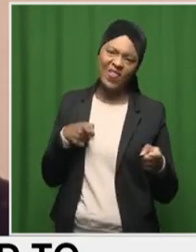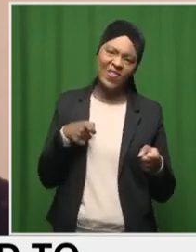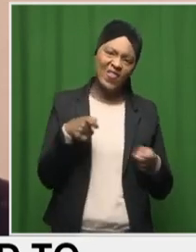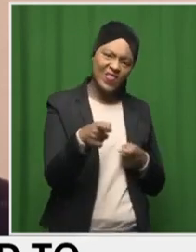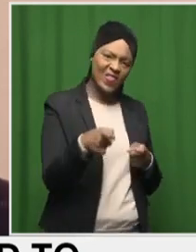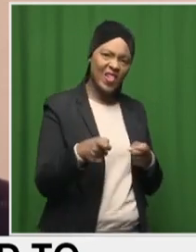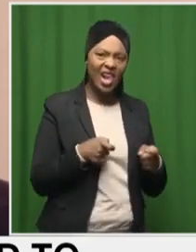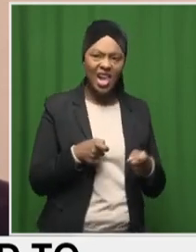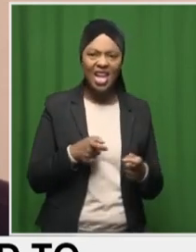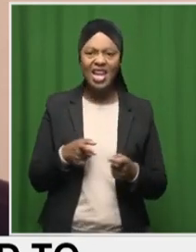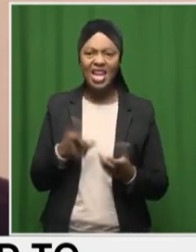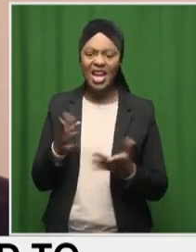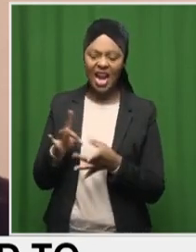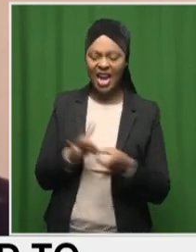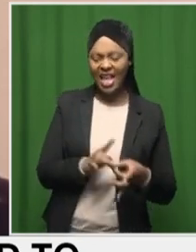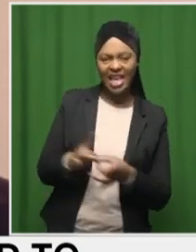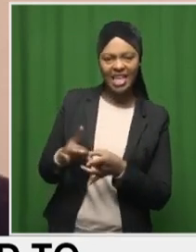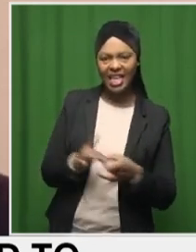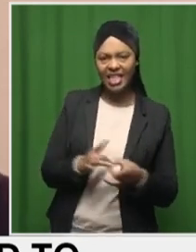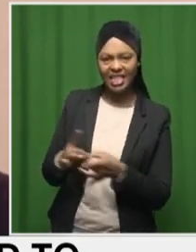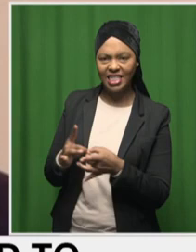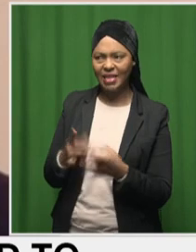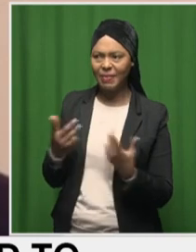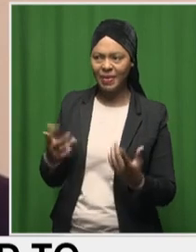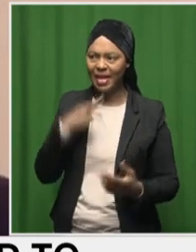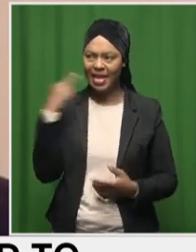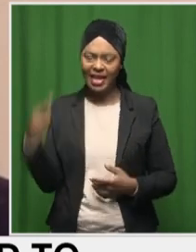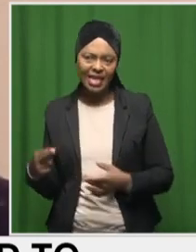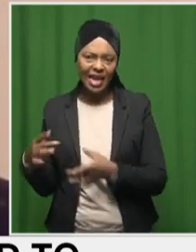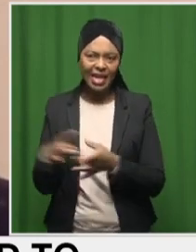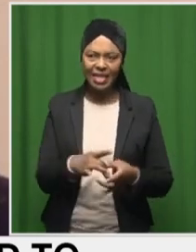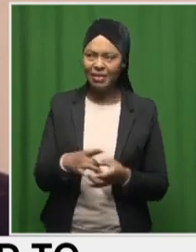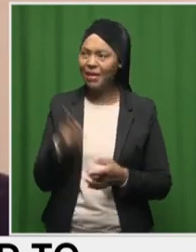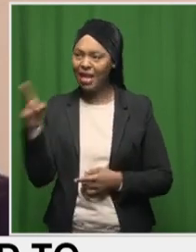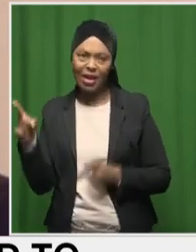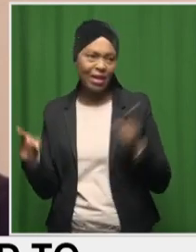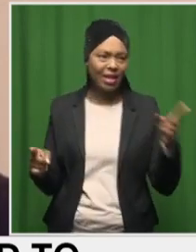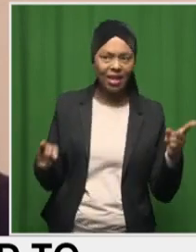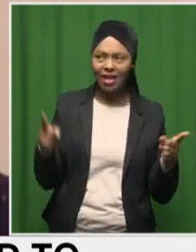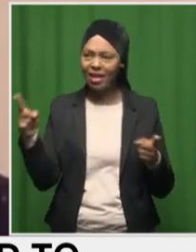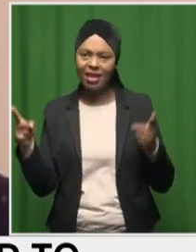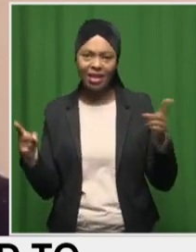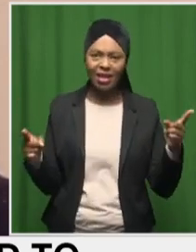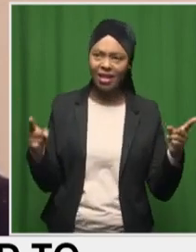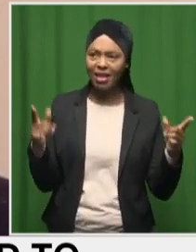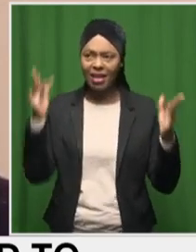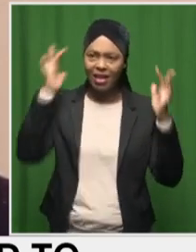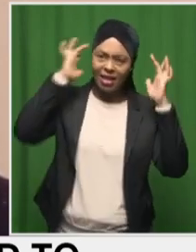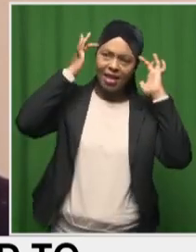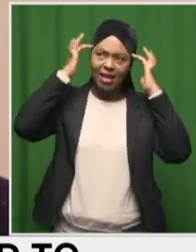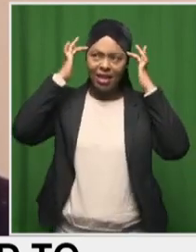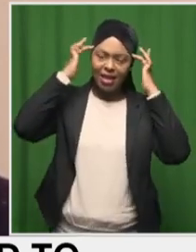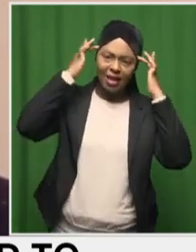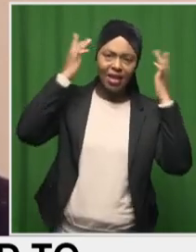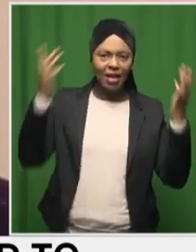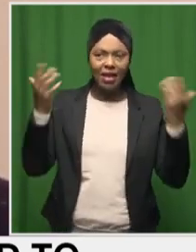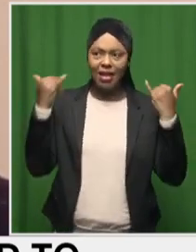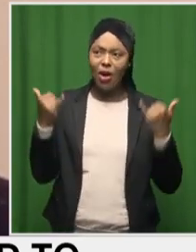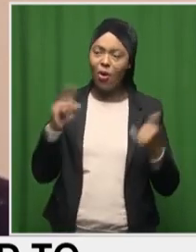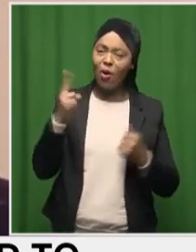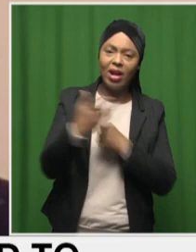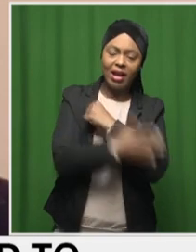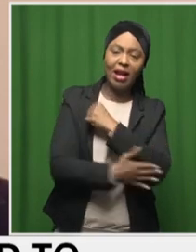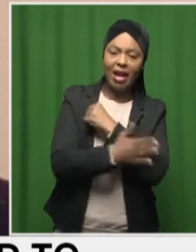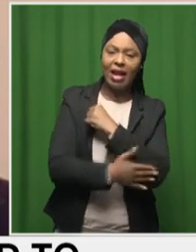Russian relationship, which is neither here nor there. Yeah. We are not the only country in the emerging economies that's got